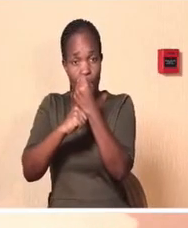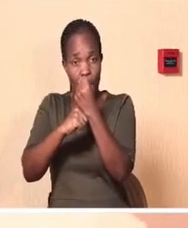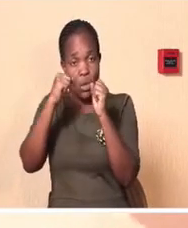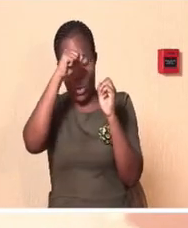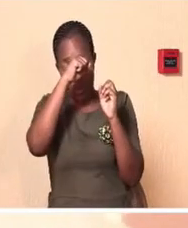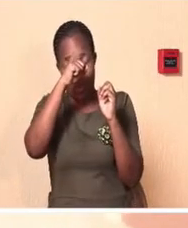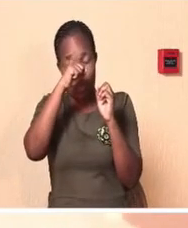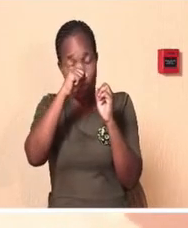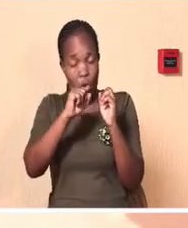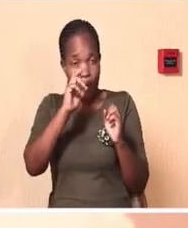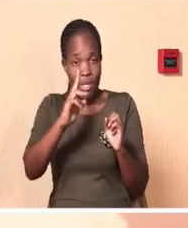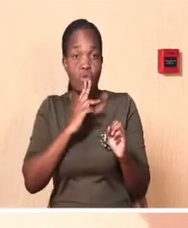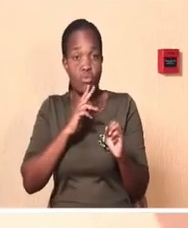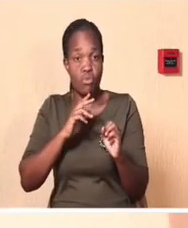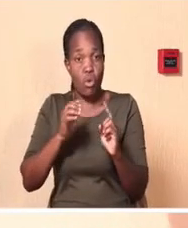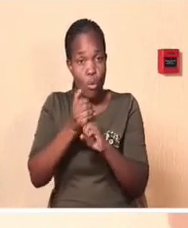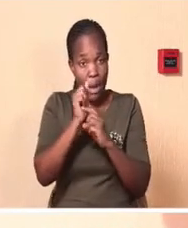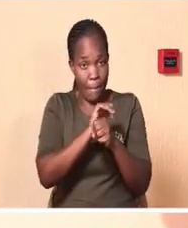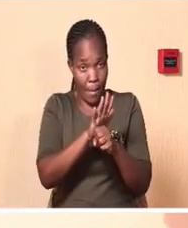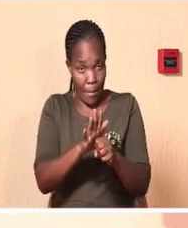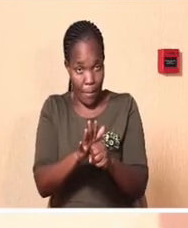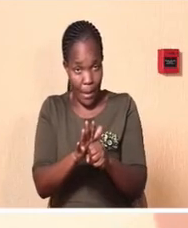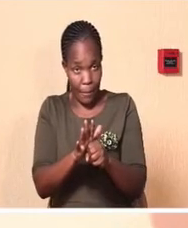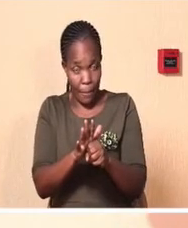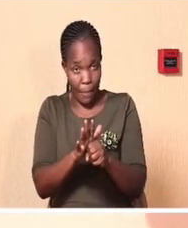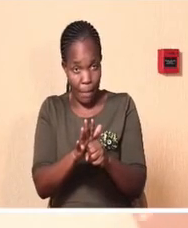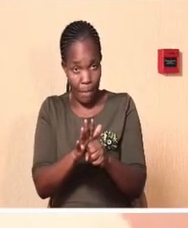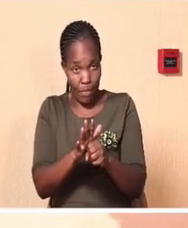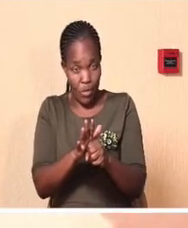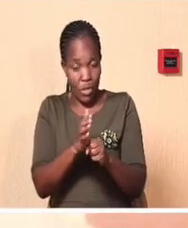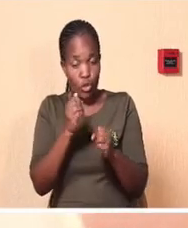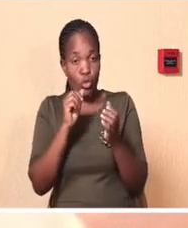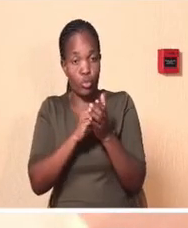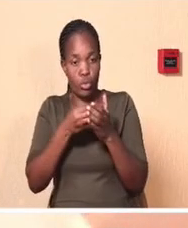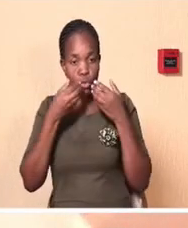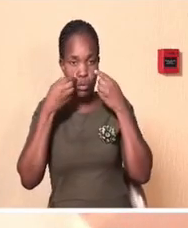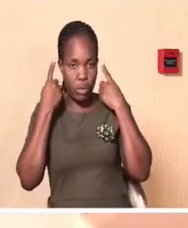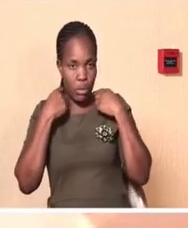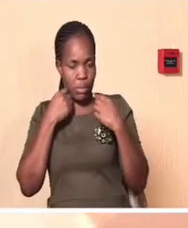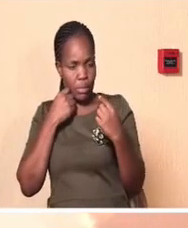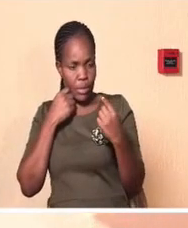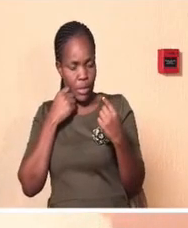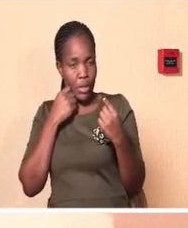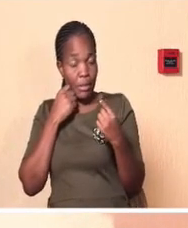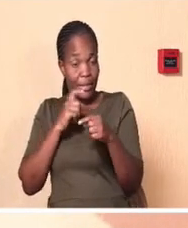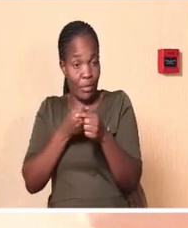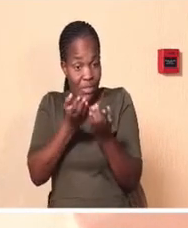protect themselves from the one who is sick. So it becomes a barrier. Now, the one